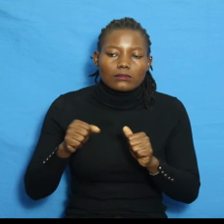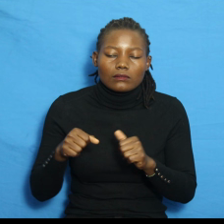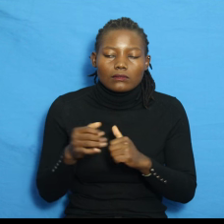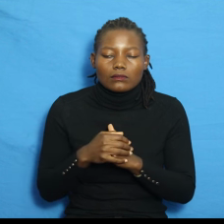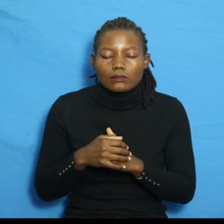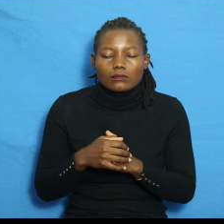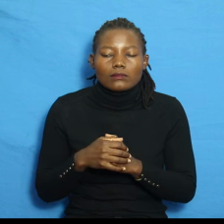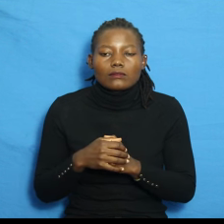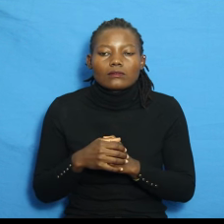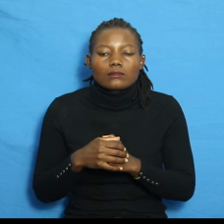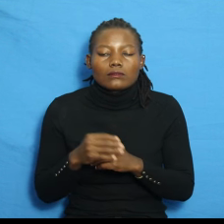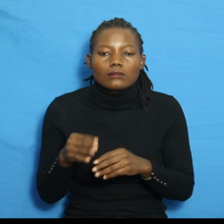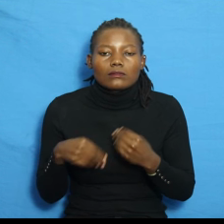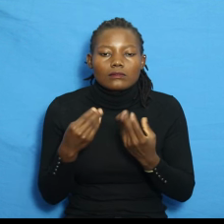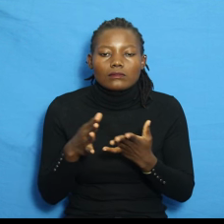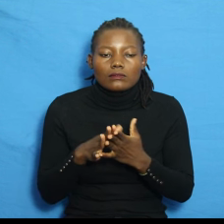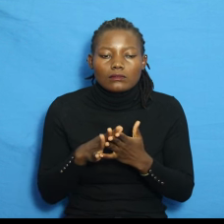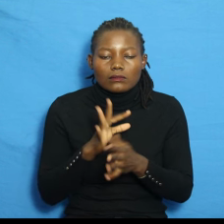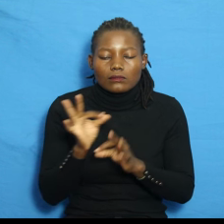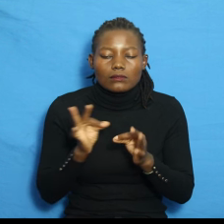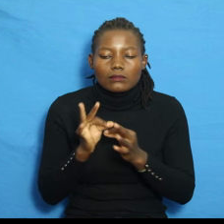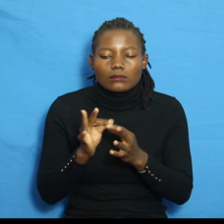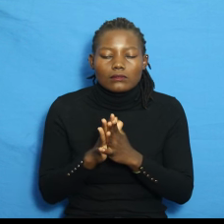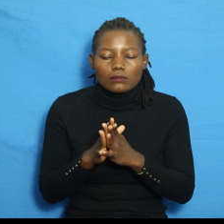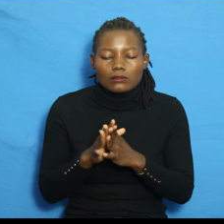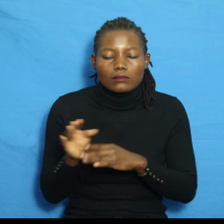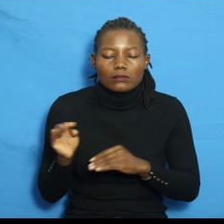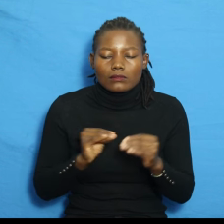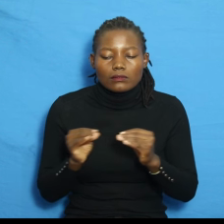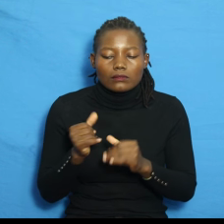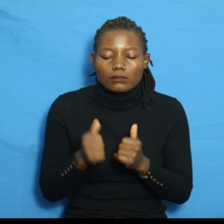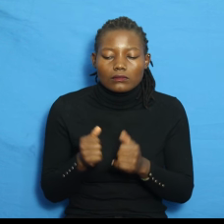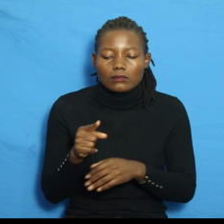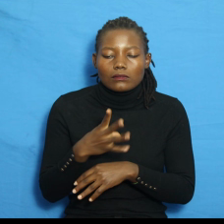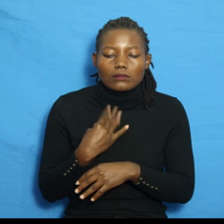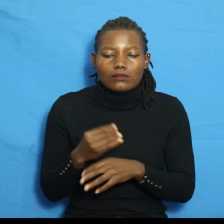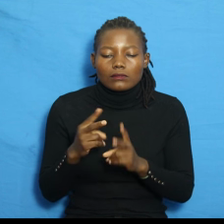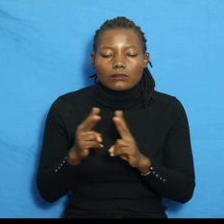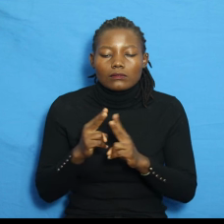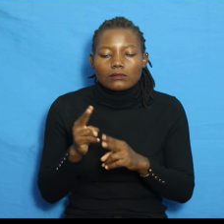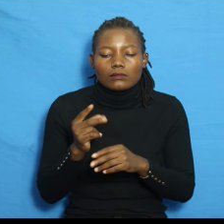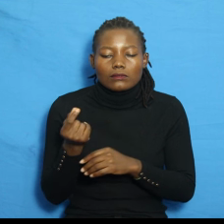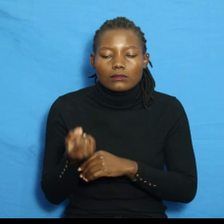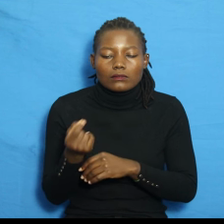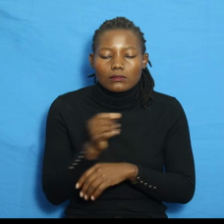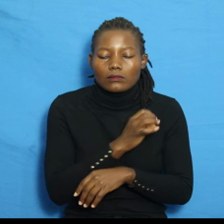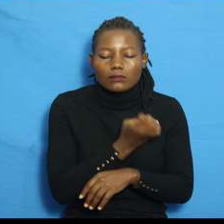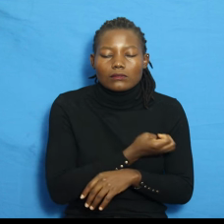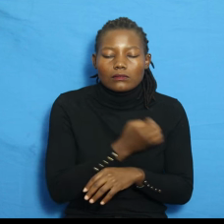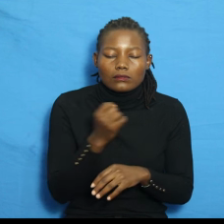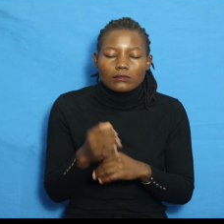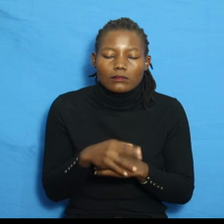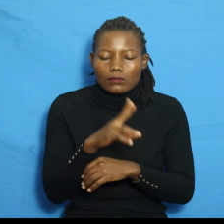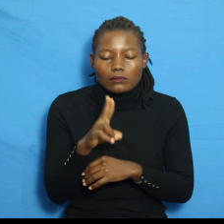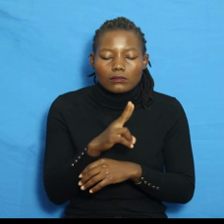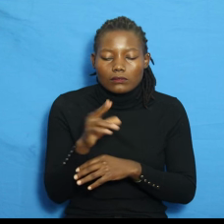minimum effort as possible to produce the maximum amount of movement that you want